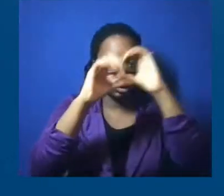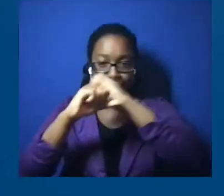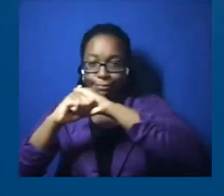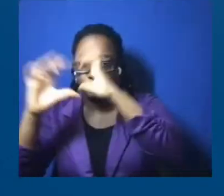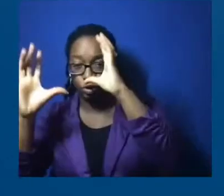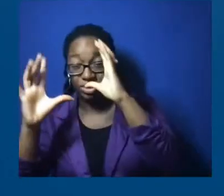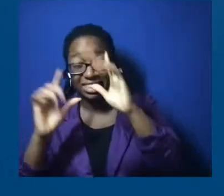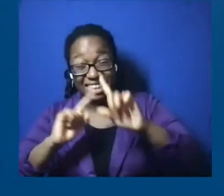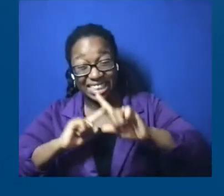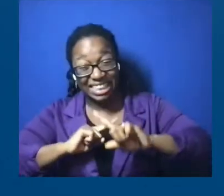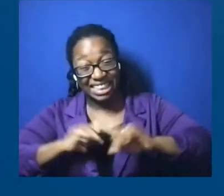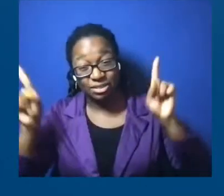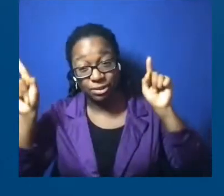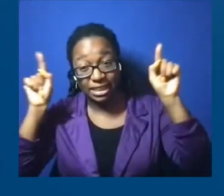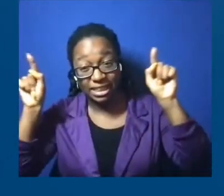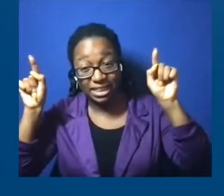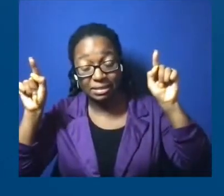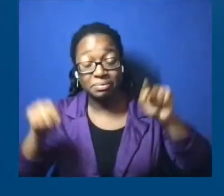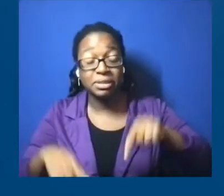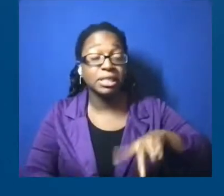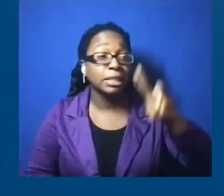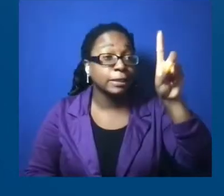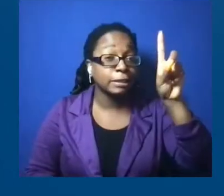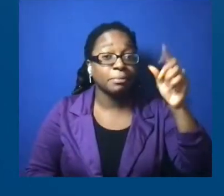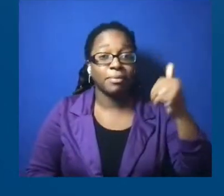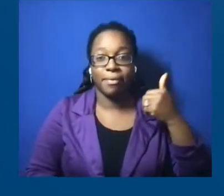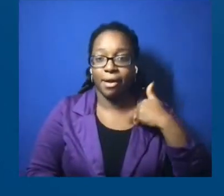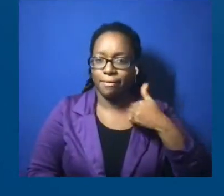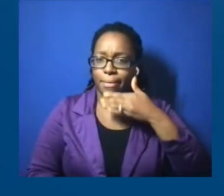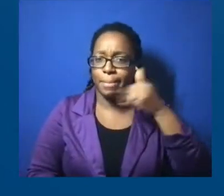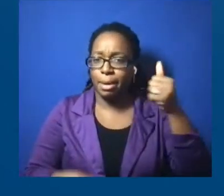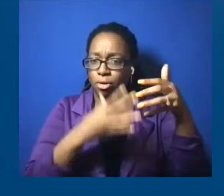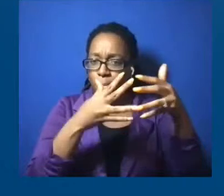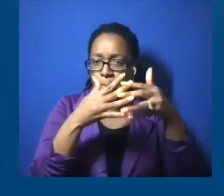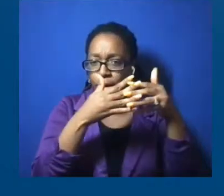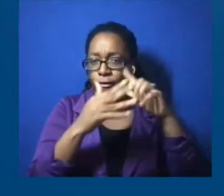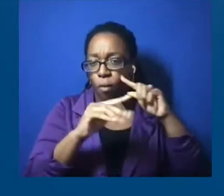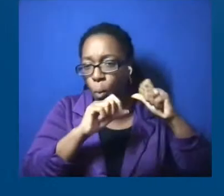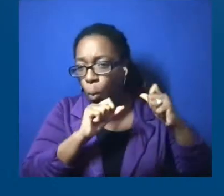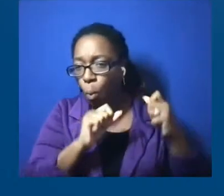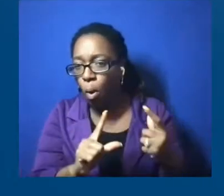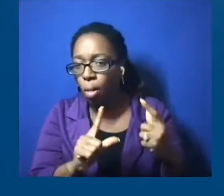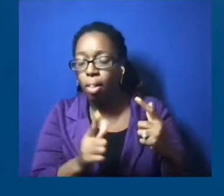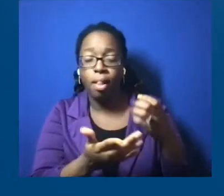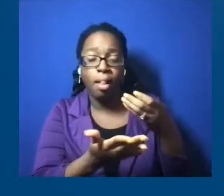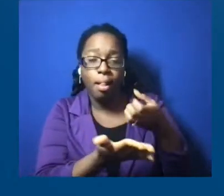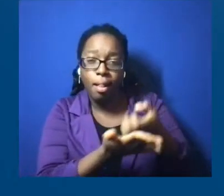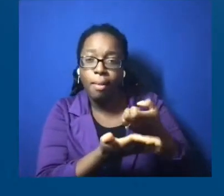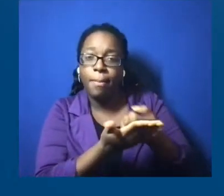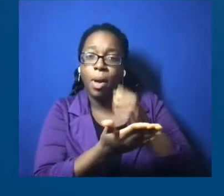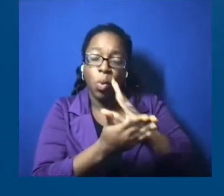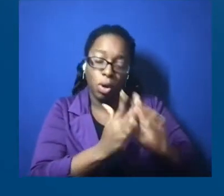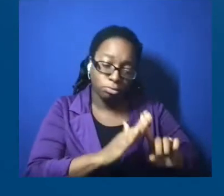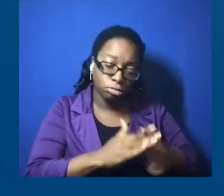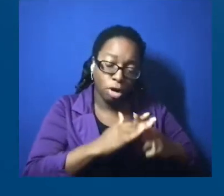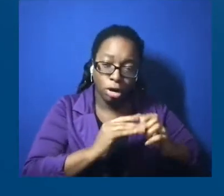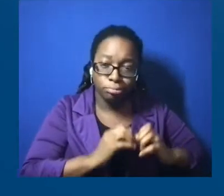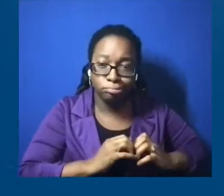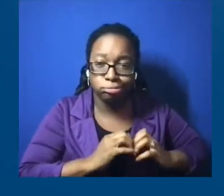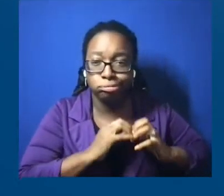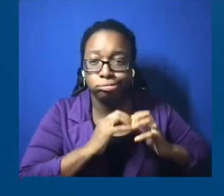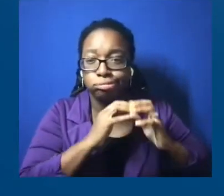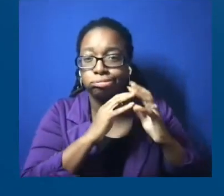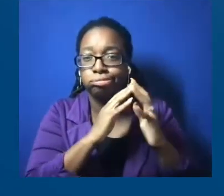different. Democrats are building a better America for everyone, with an economy that grows from the bottom up and the middle out, where everyone does